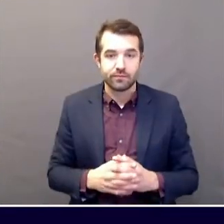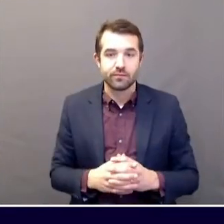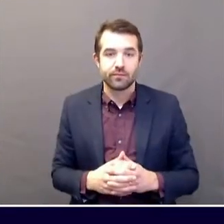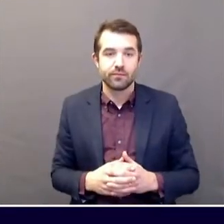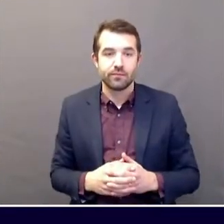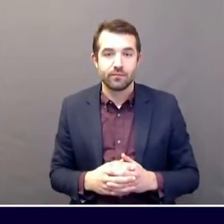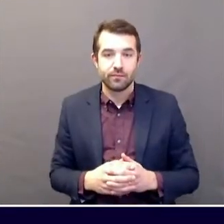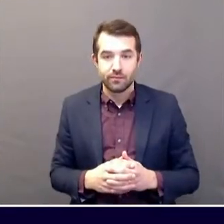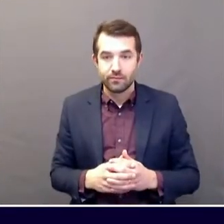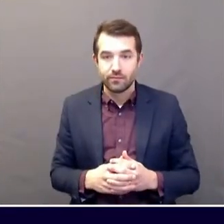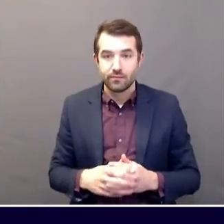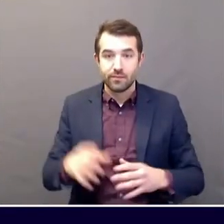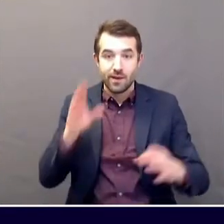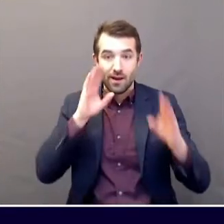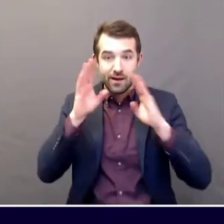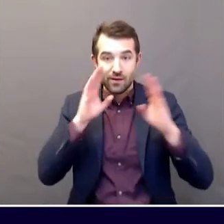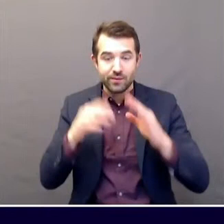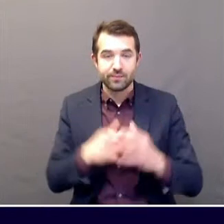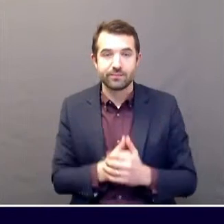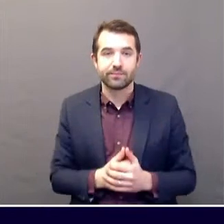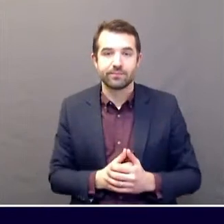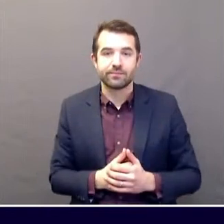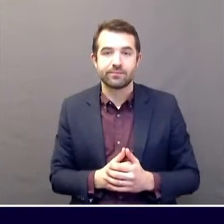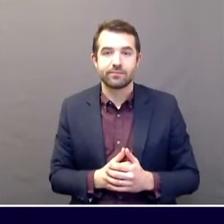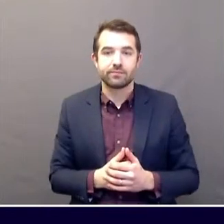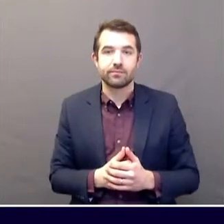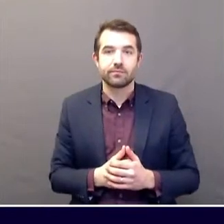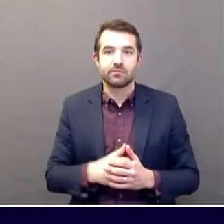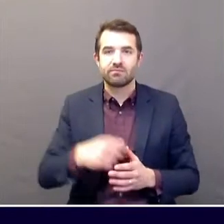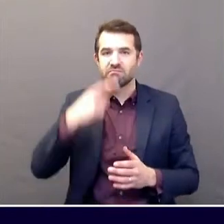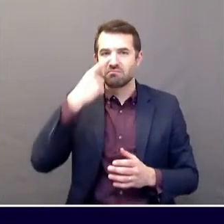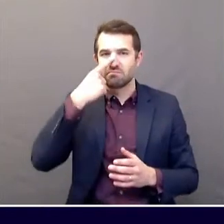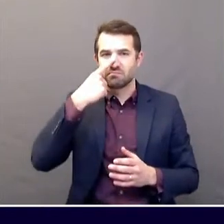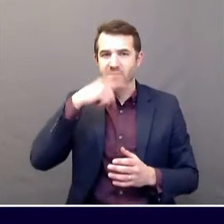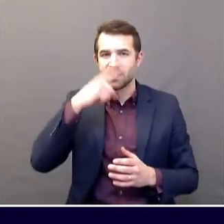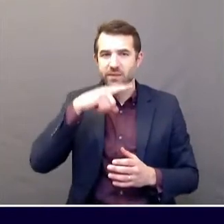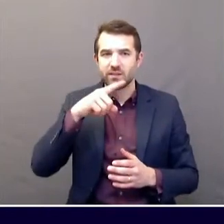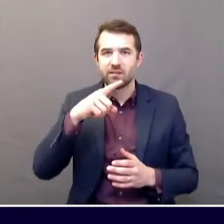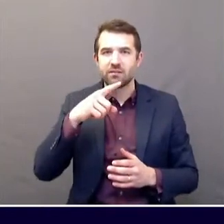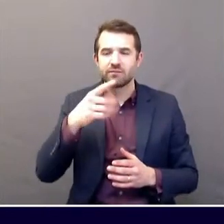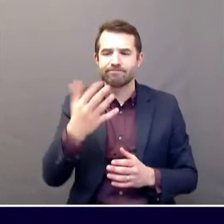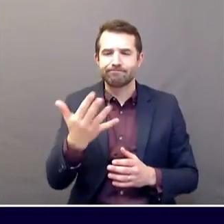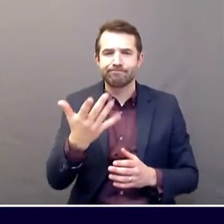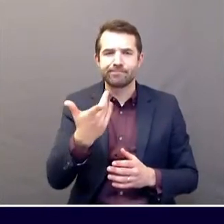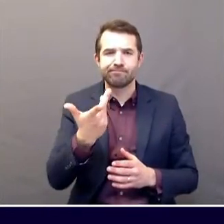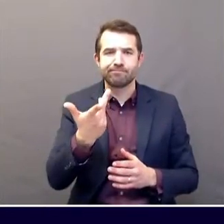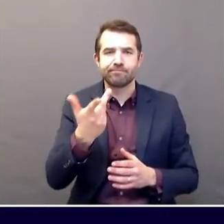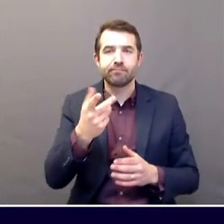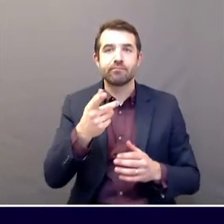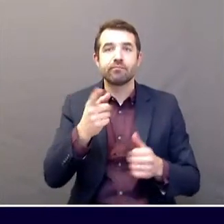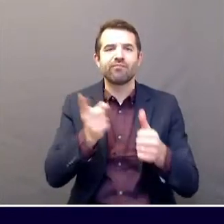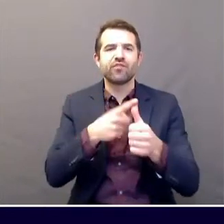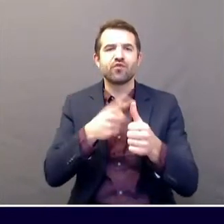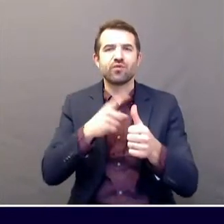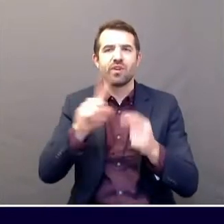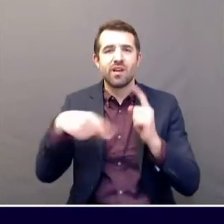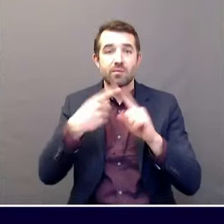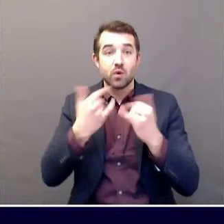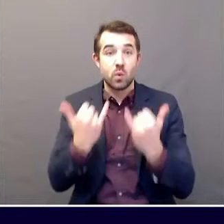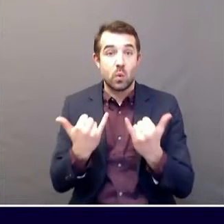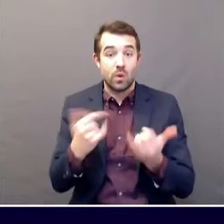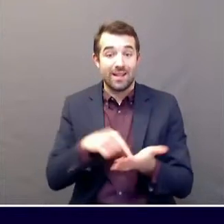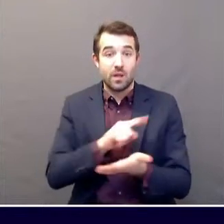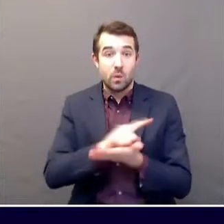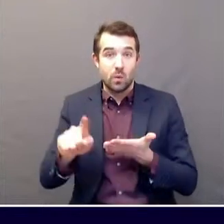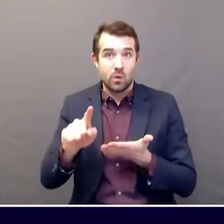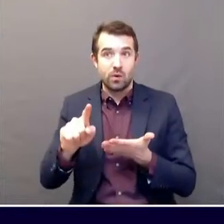Hi, Dr. Shaw. Can we just, if you don't mind, starting about the increased doses of vaccine? Obviously, as we've